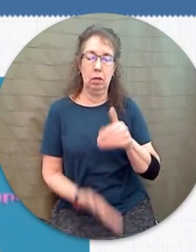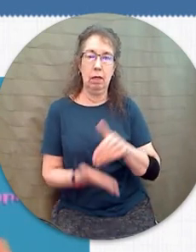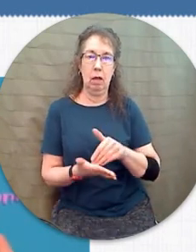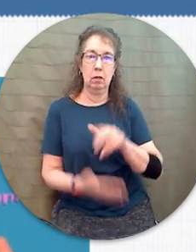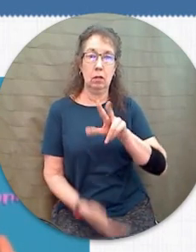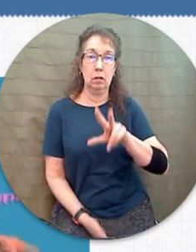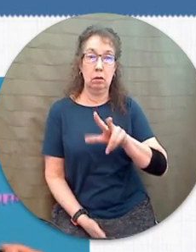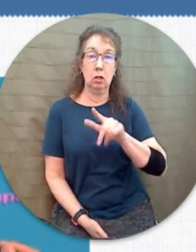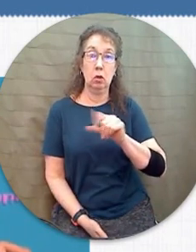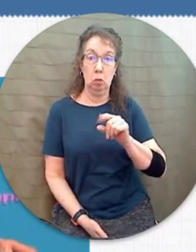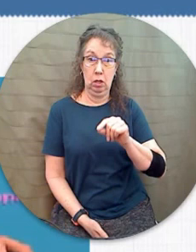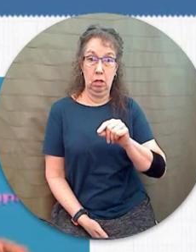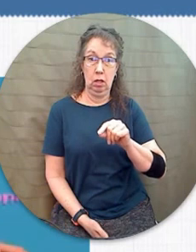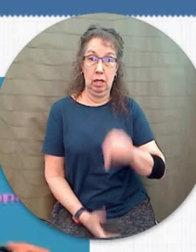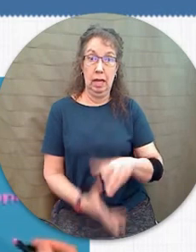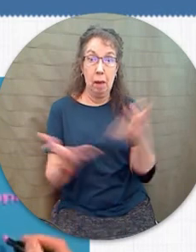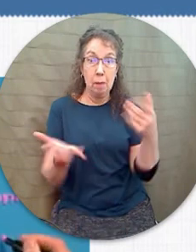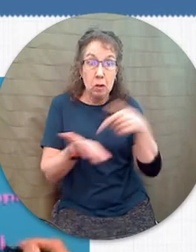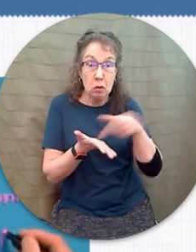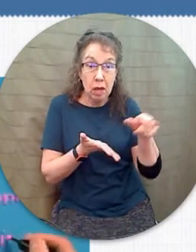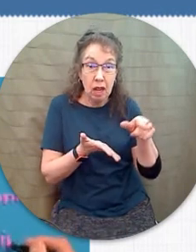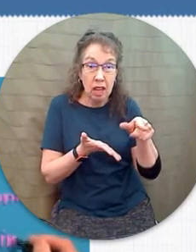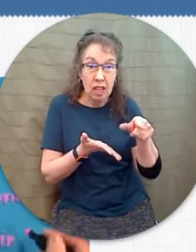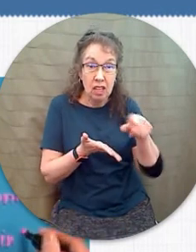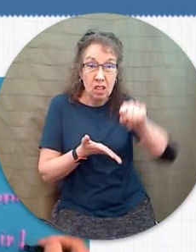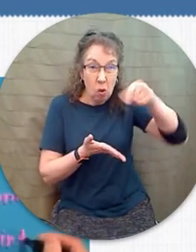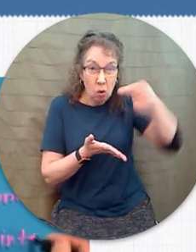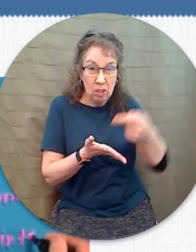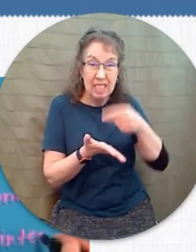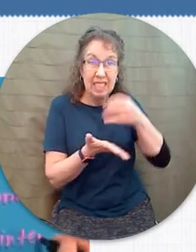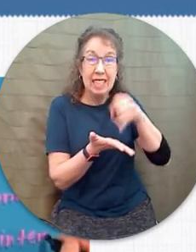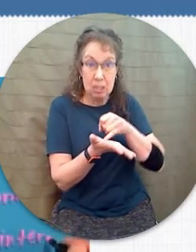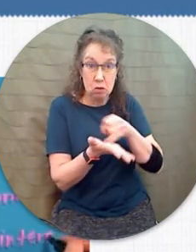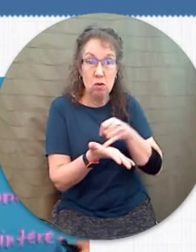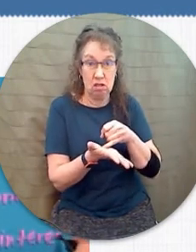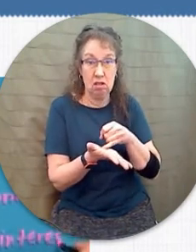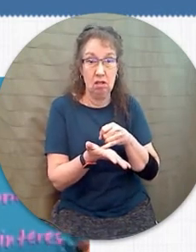$93,320, is how much you pay in interest.